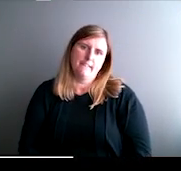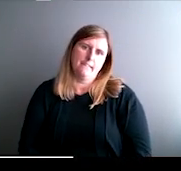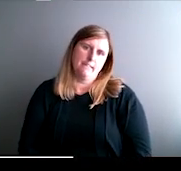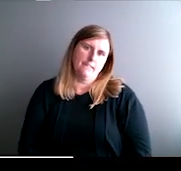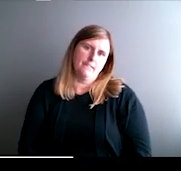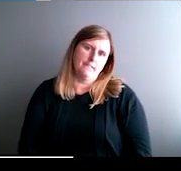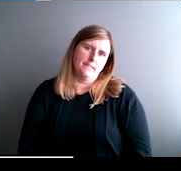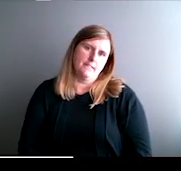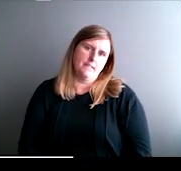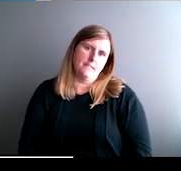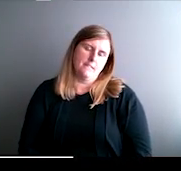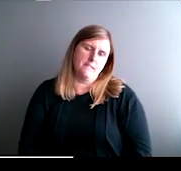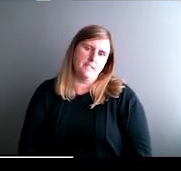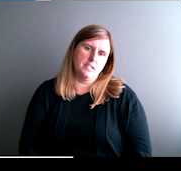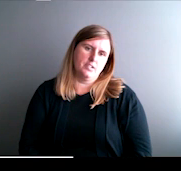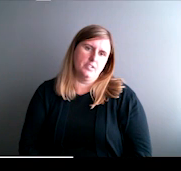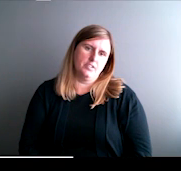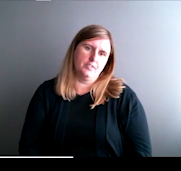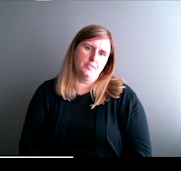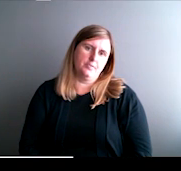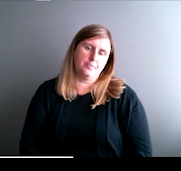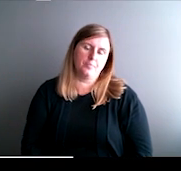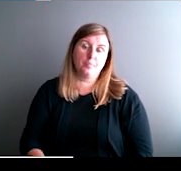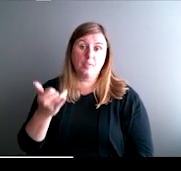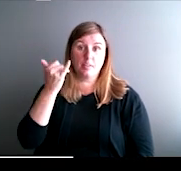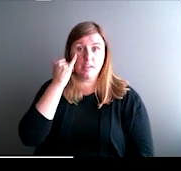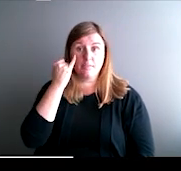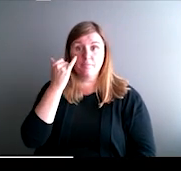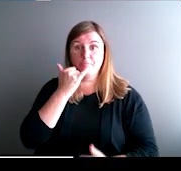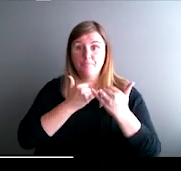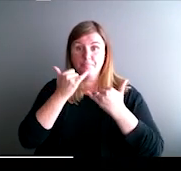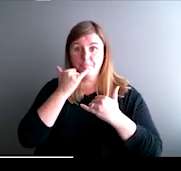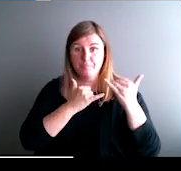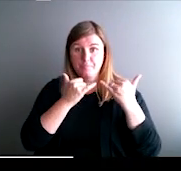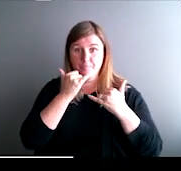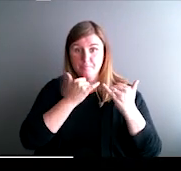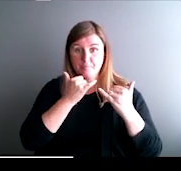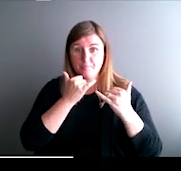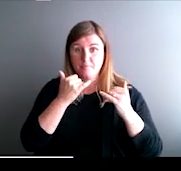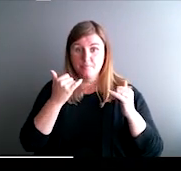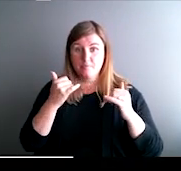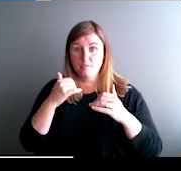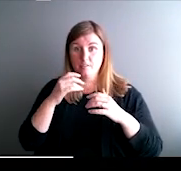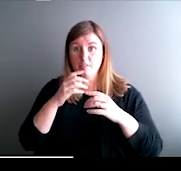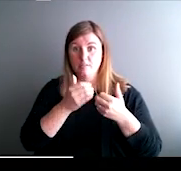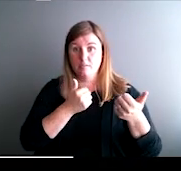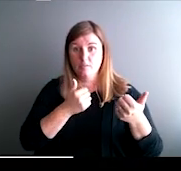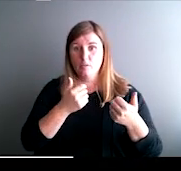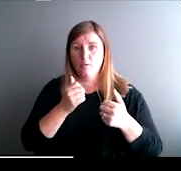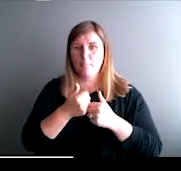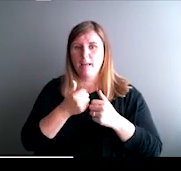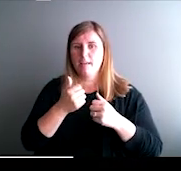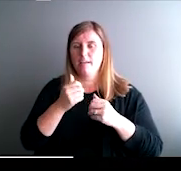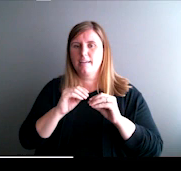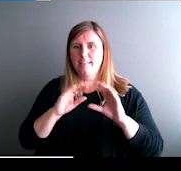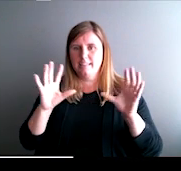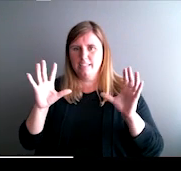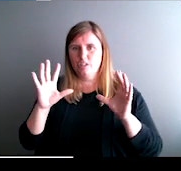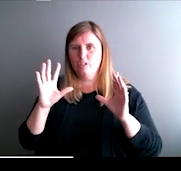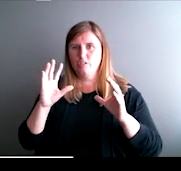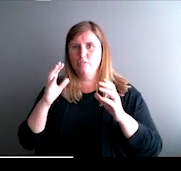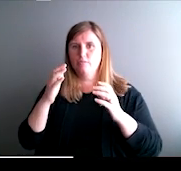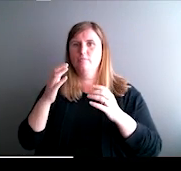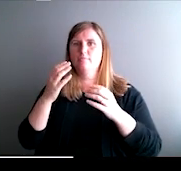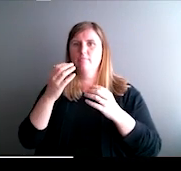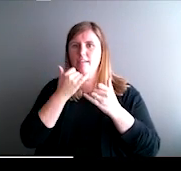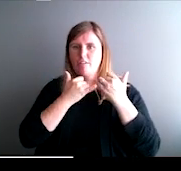a student makes an error of discrimination, you want to make clear discrimination error correction. In the